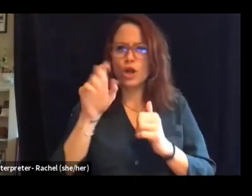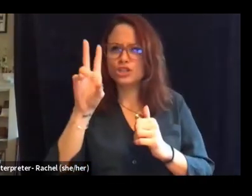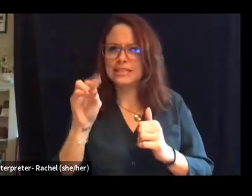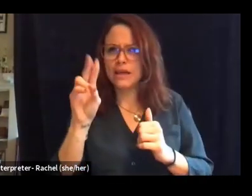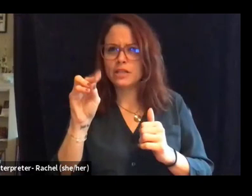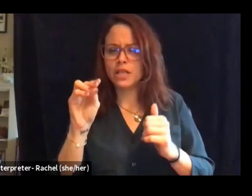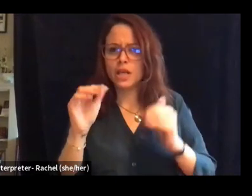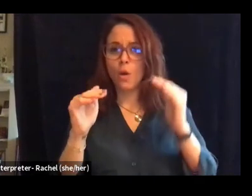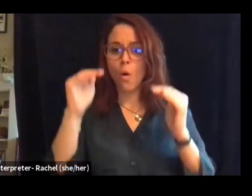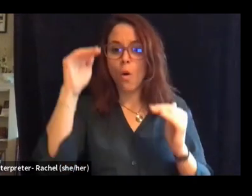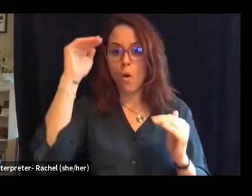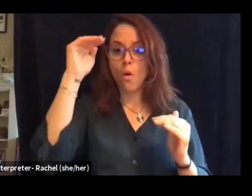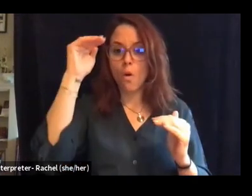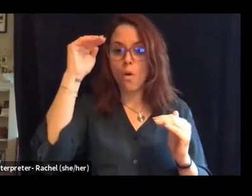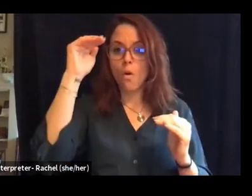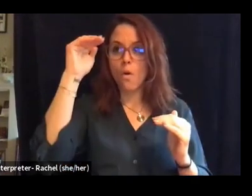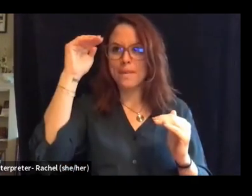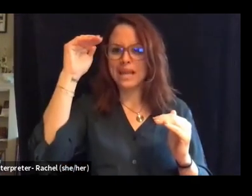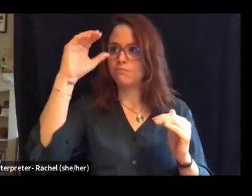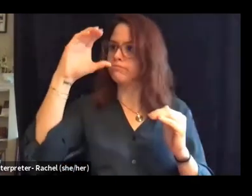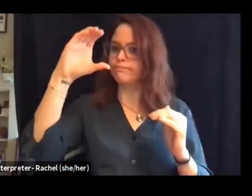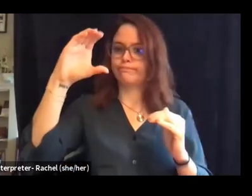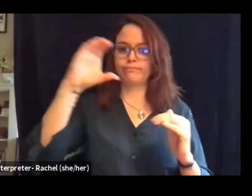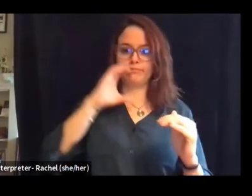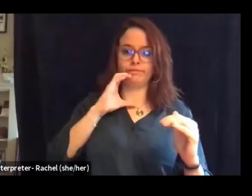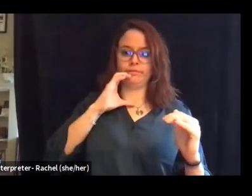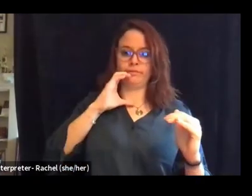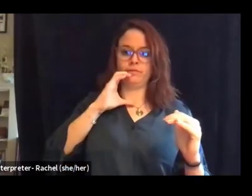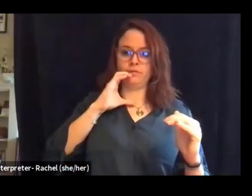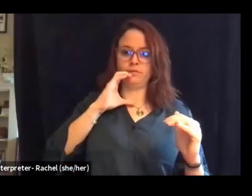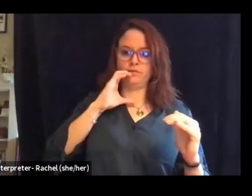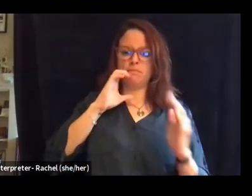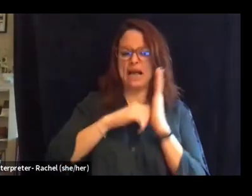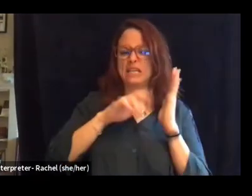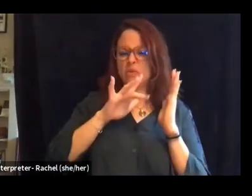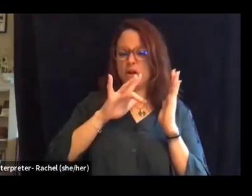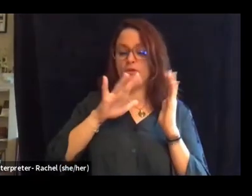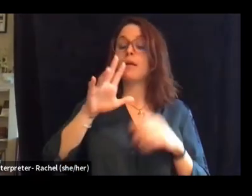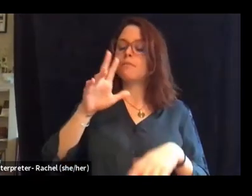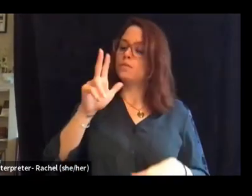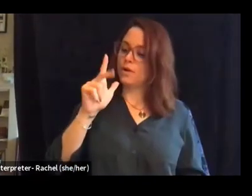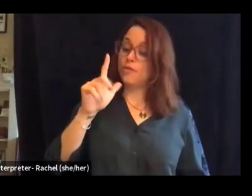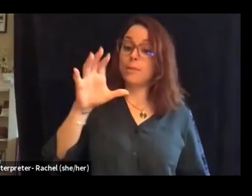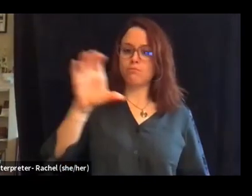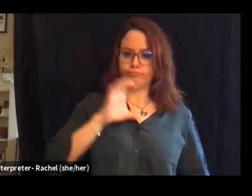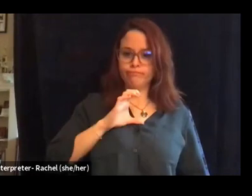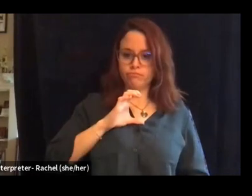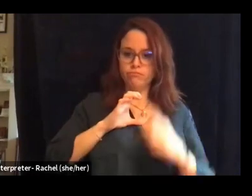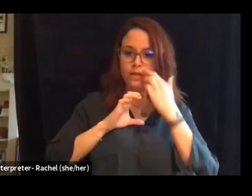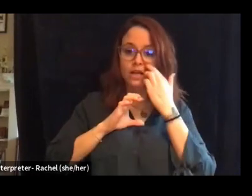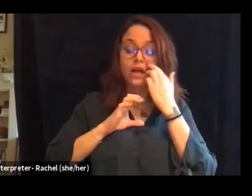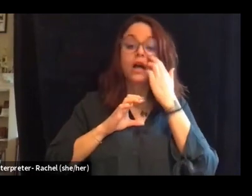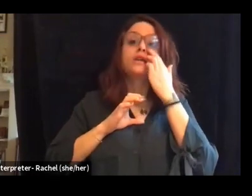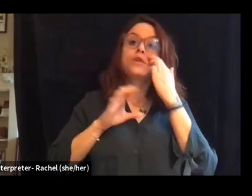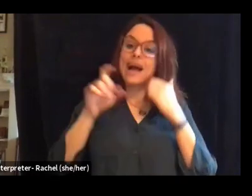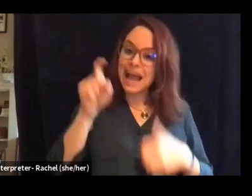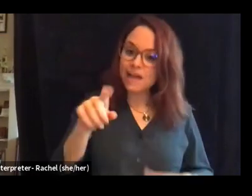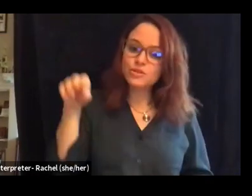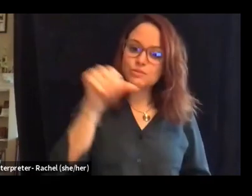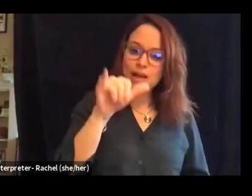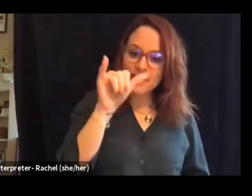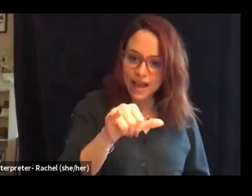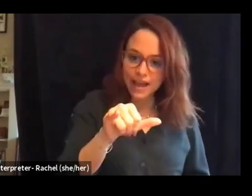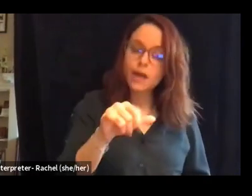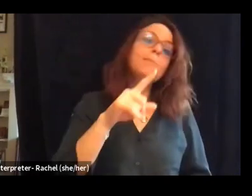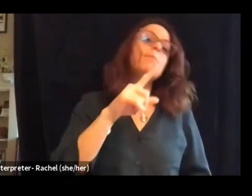nice return. But I'm spending that money before I open the door because I need those 1,250 customers to be there when